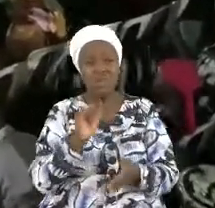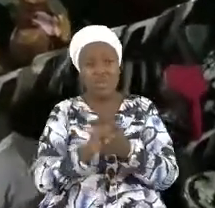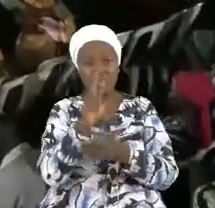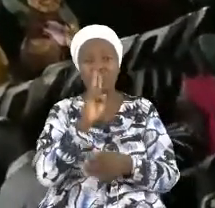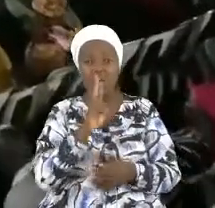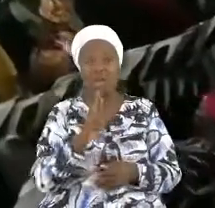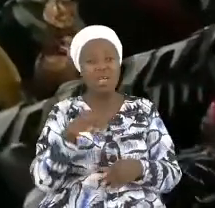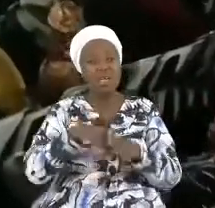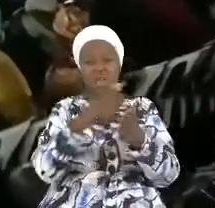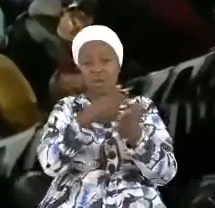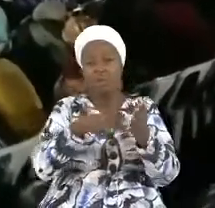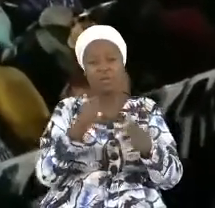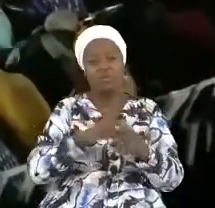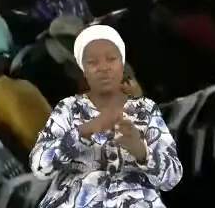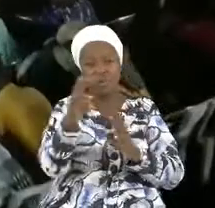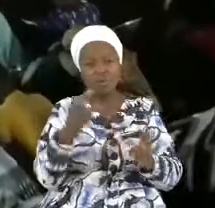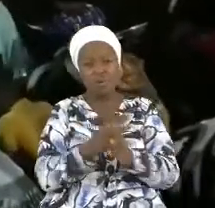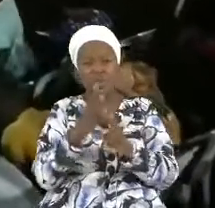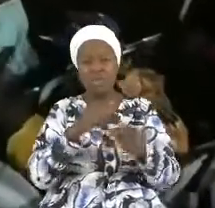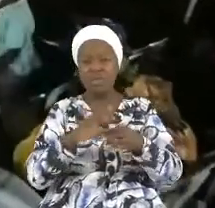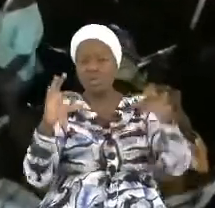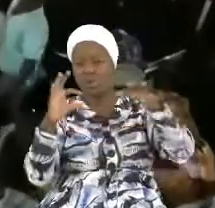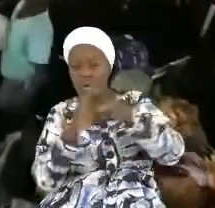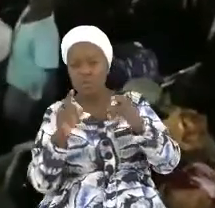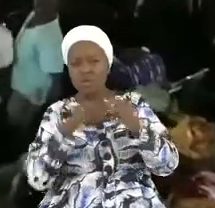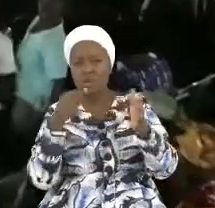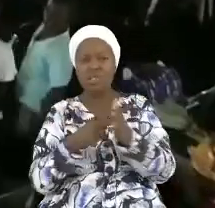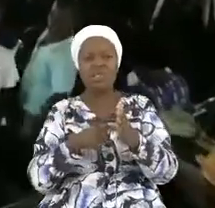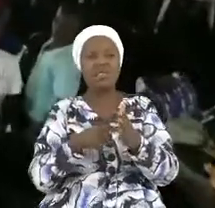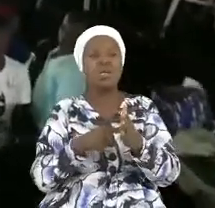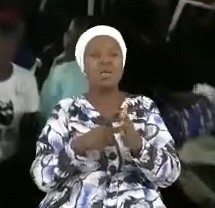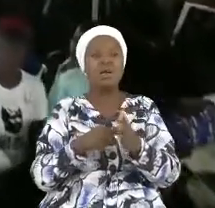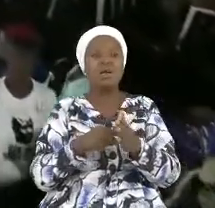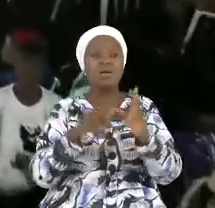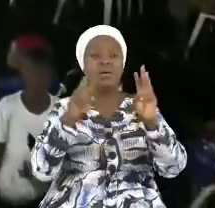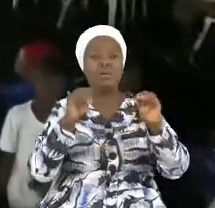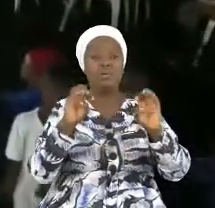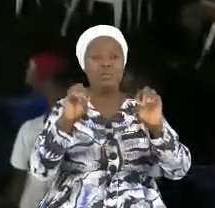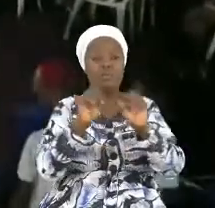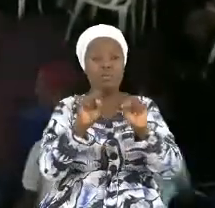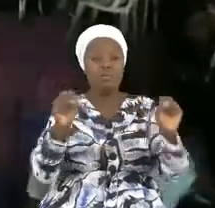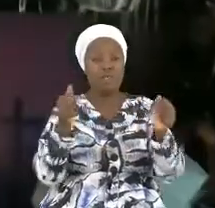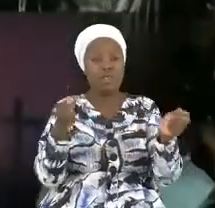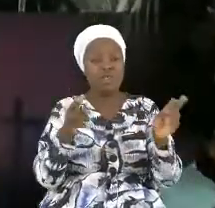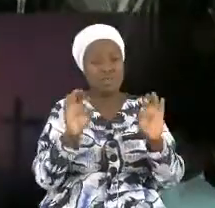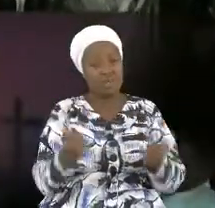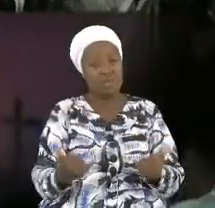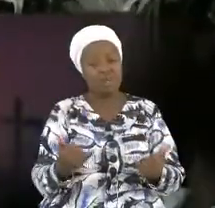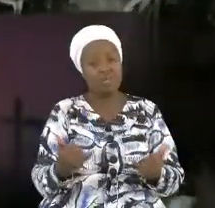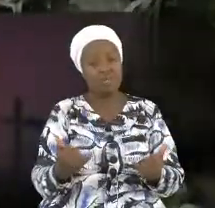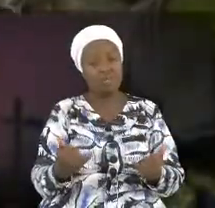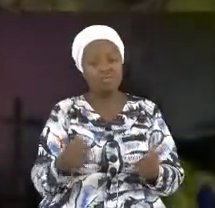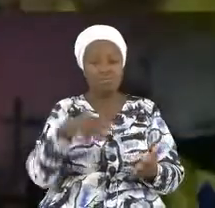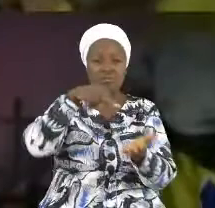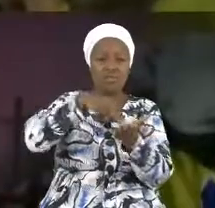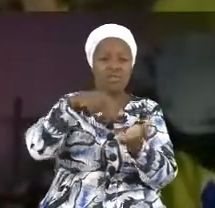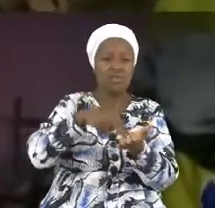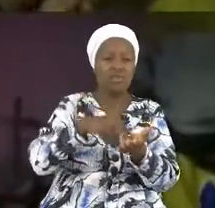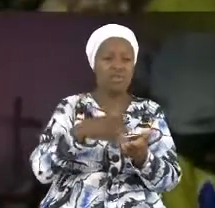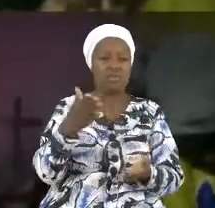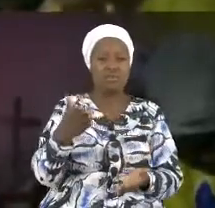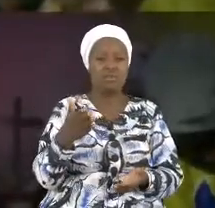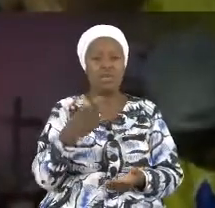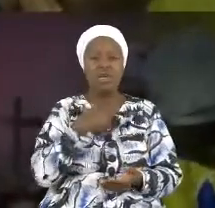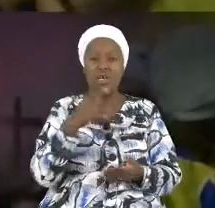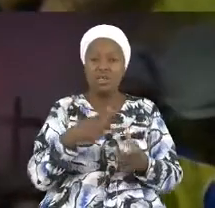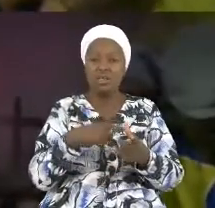world, and you are connected with this message now, stand up right there. And then the